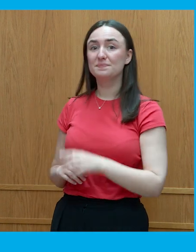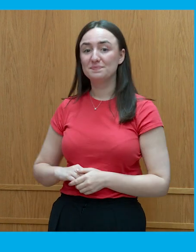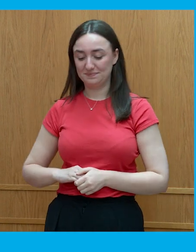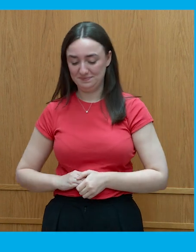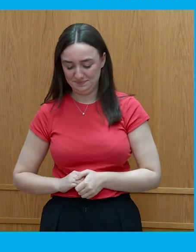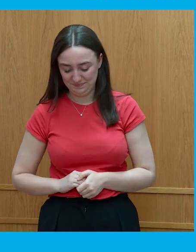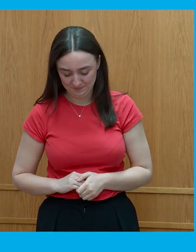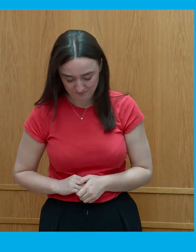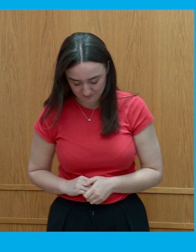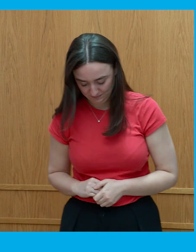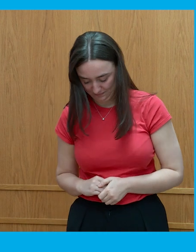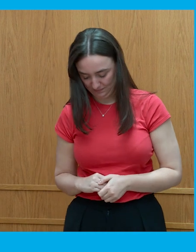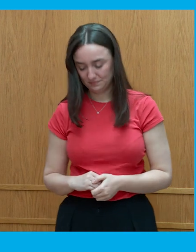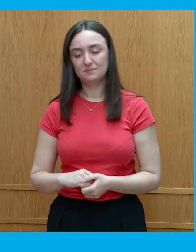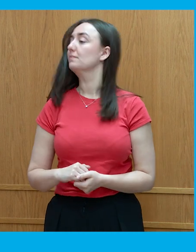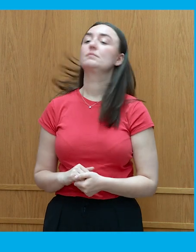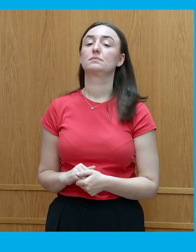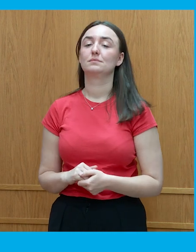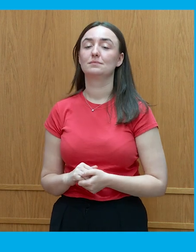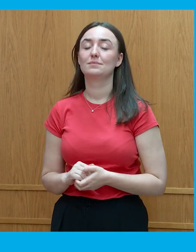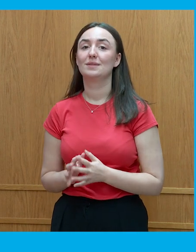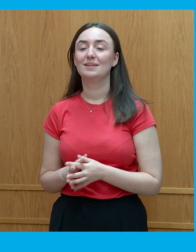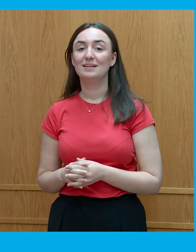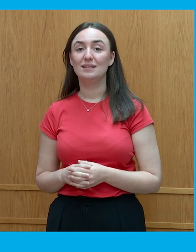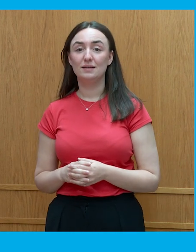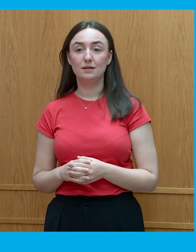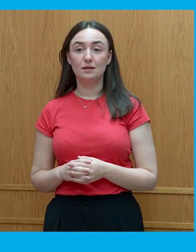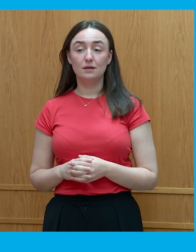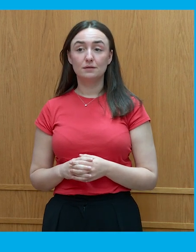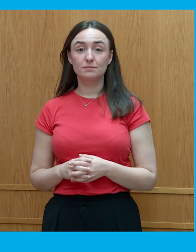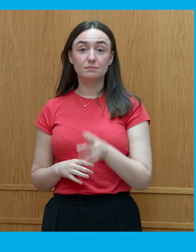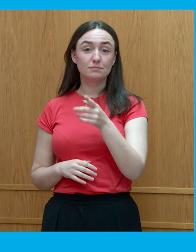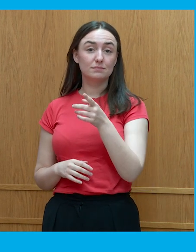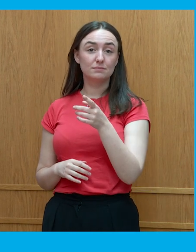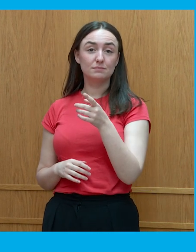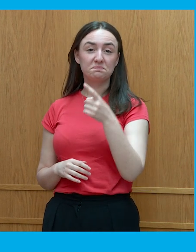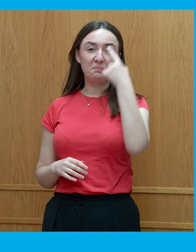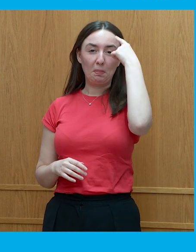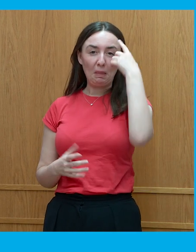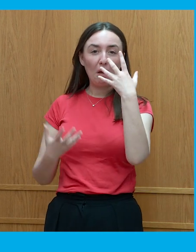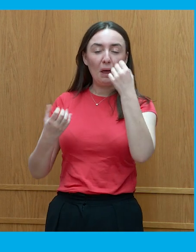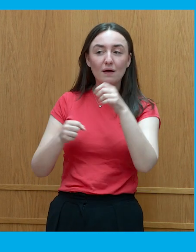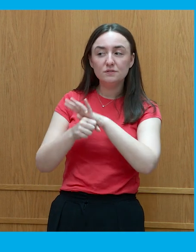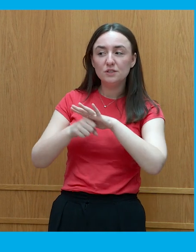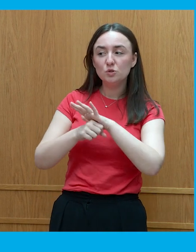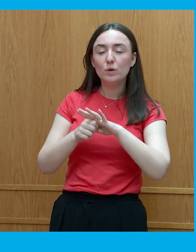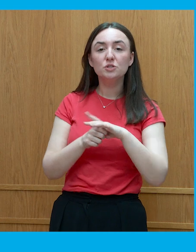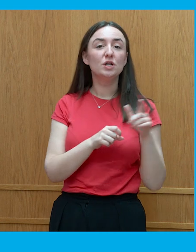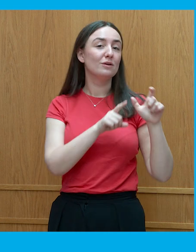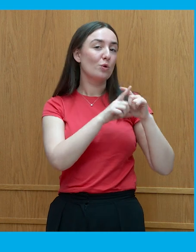sorry, if you can pass it. Do you think there are any circumstances under which Trump would